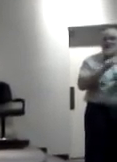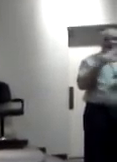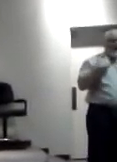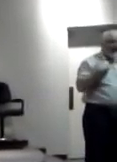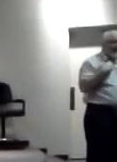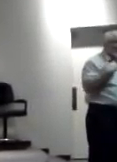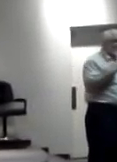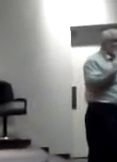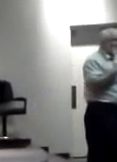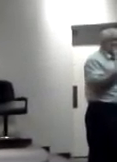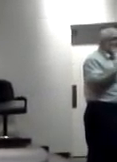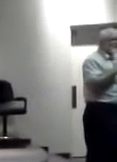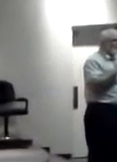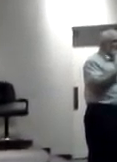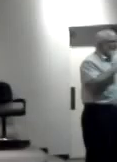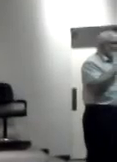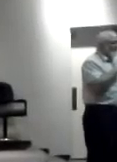take.